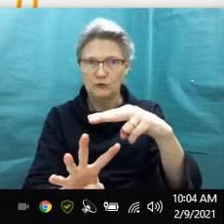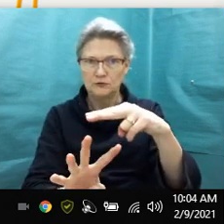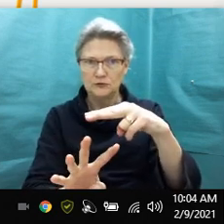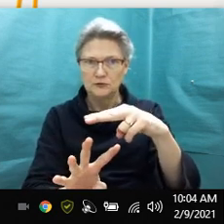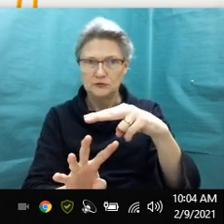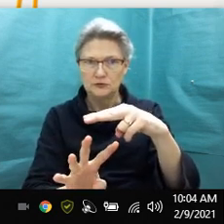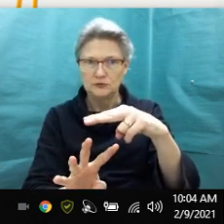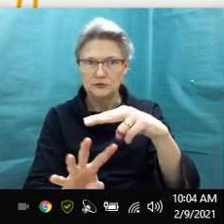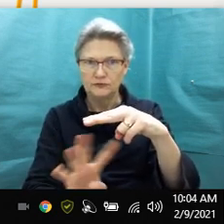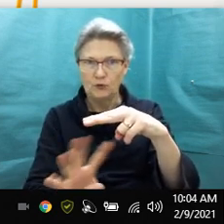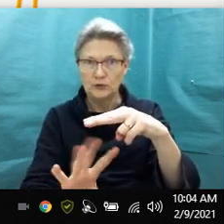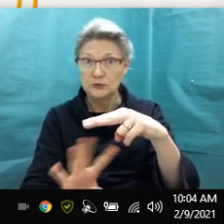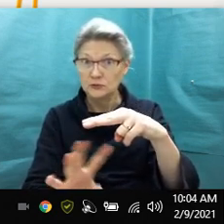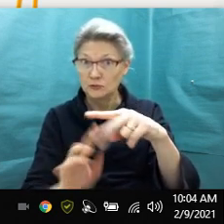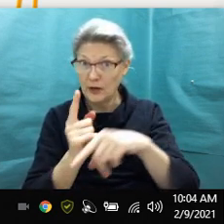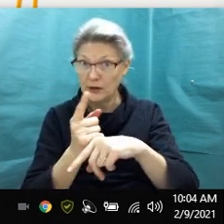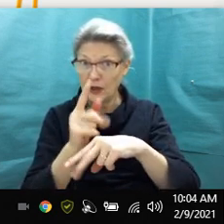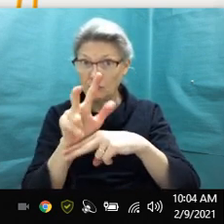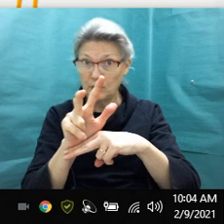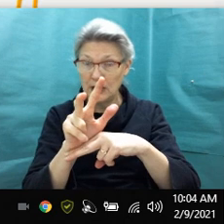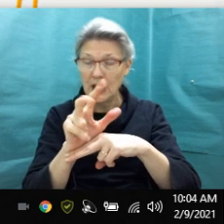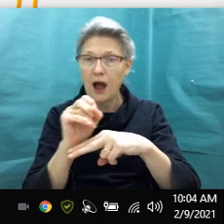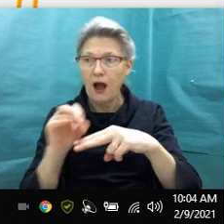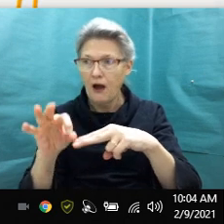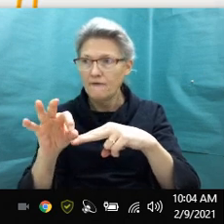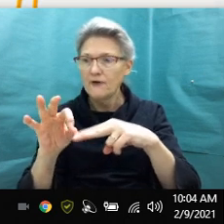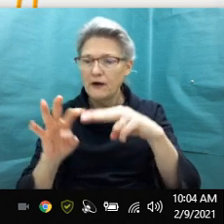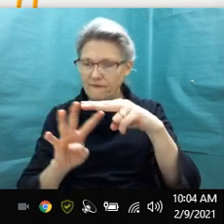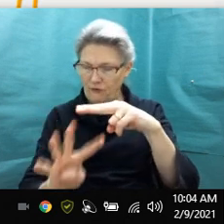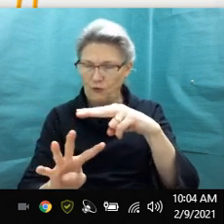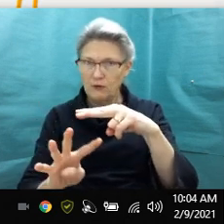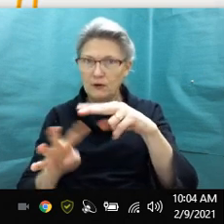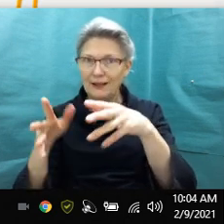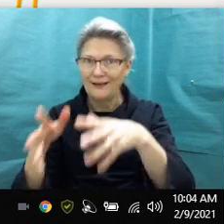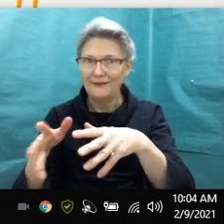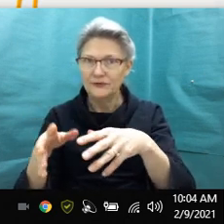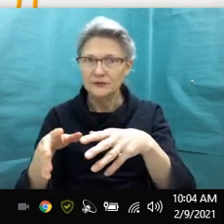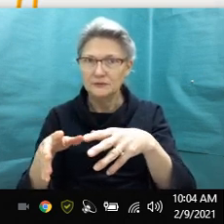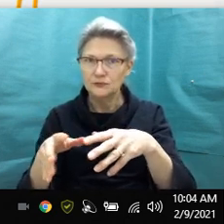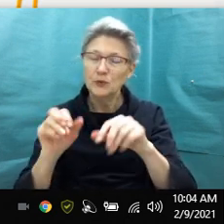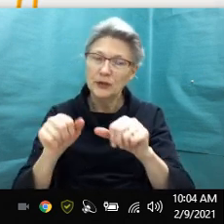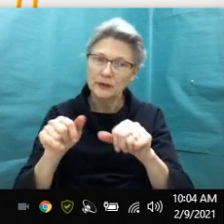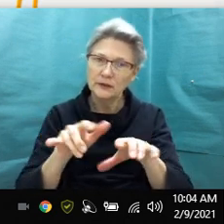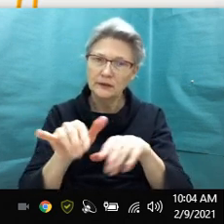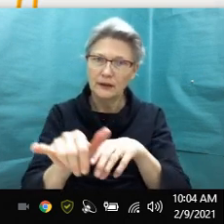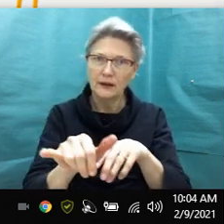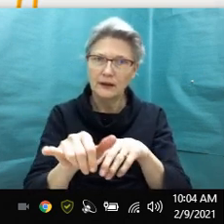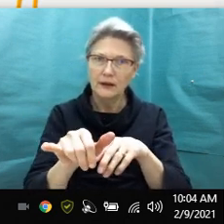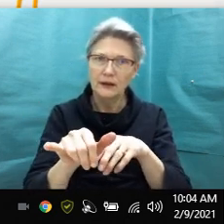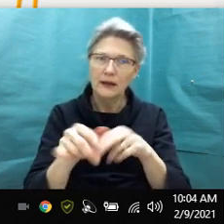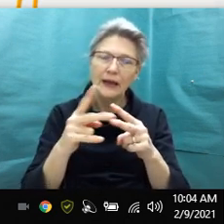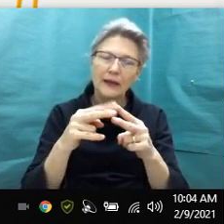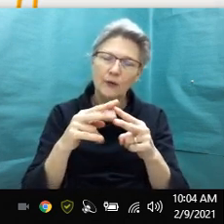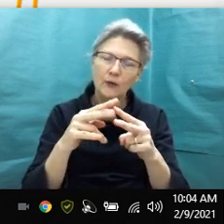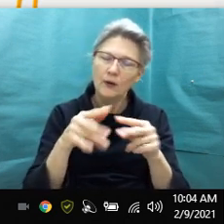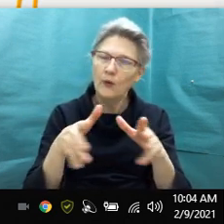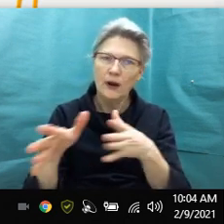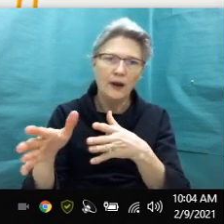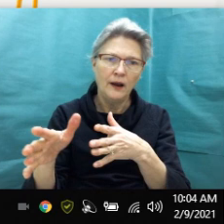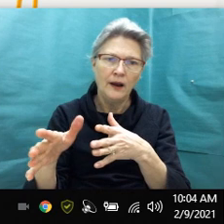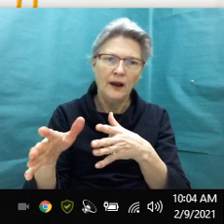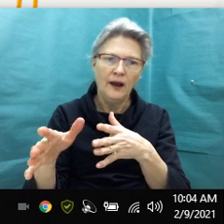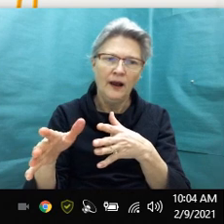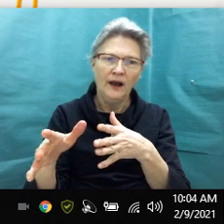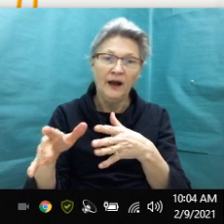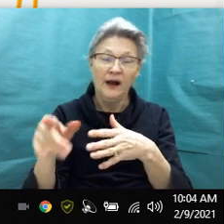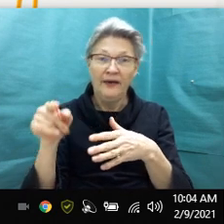represent fourths, right? So I have 3/4 left over. So I could have done that either of those ways.